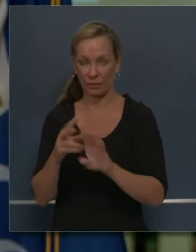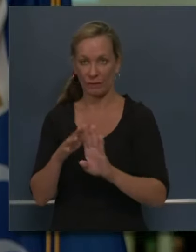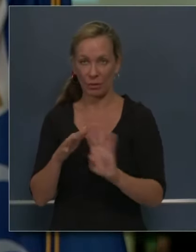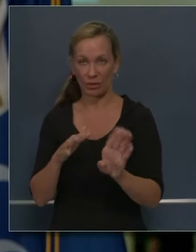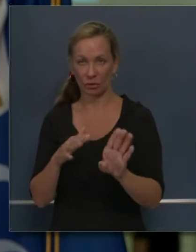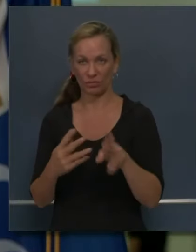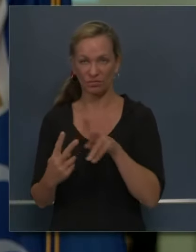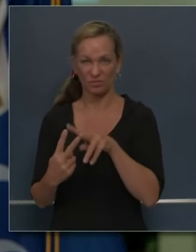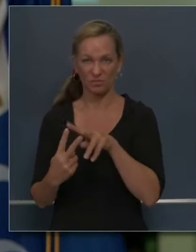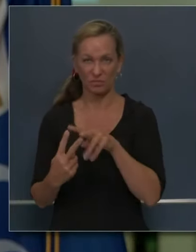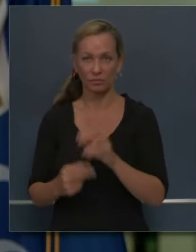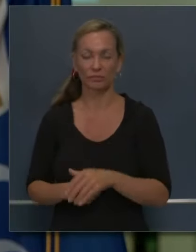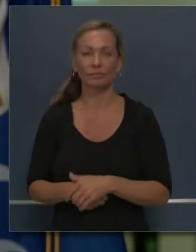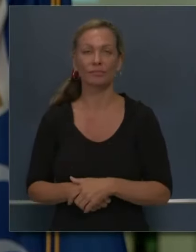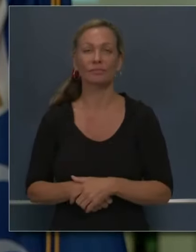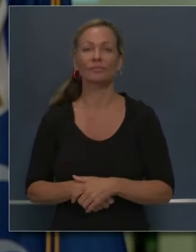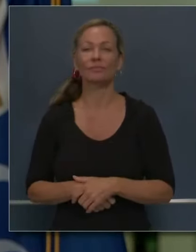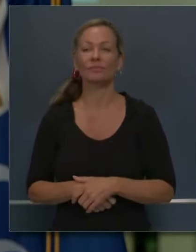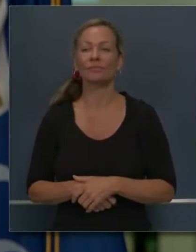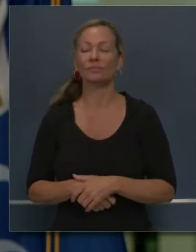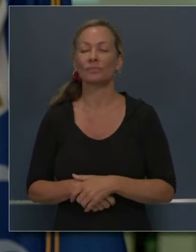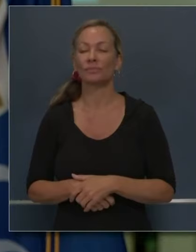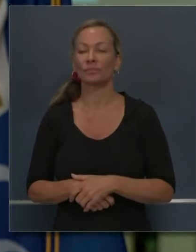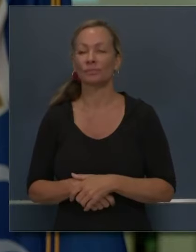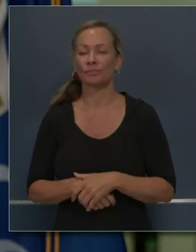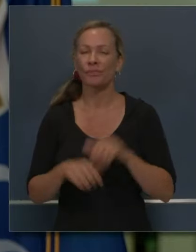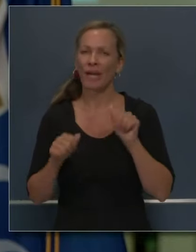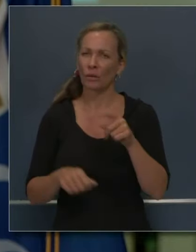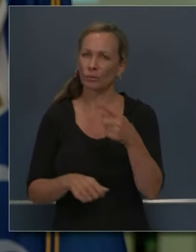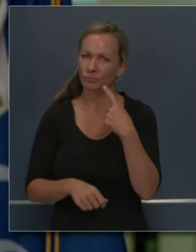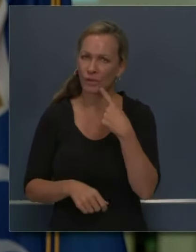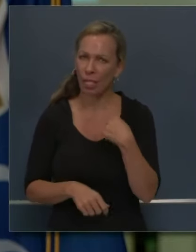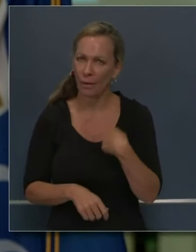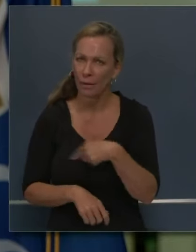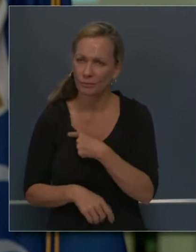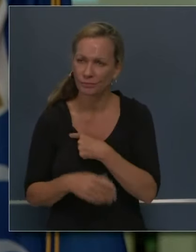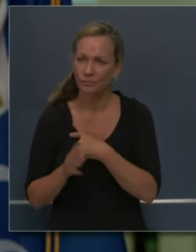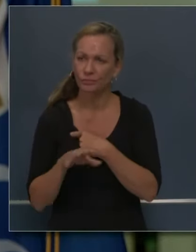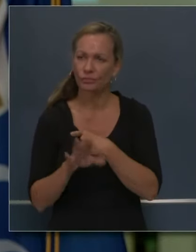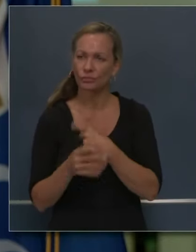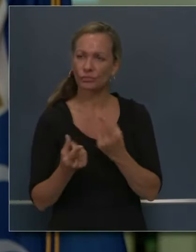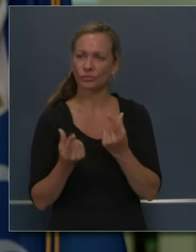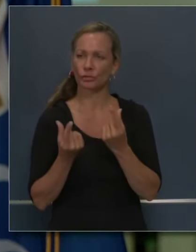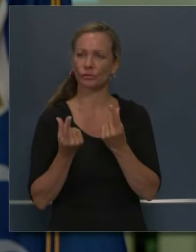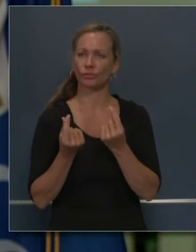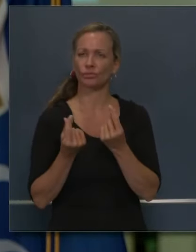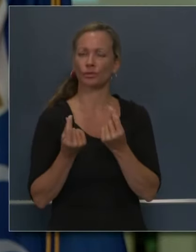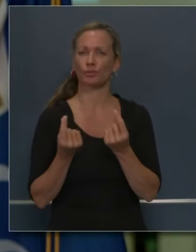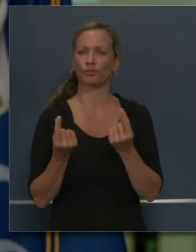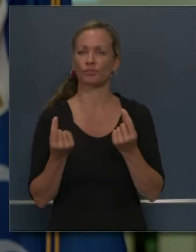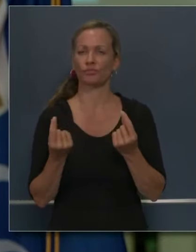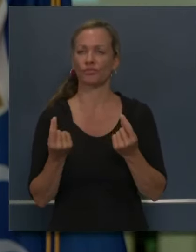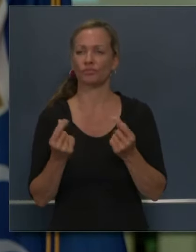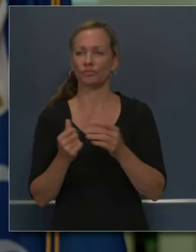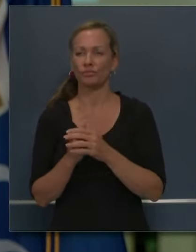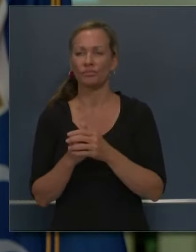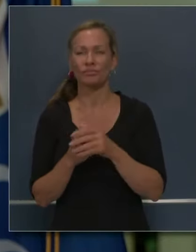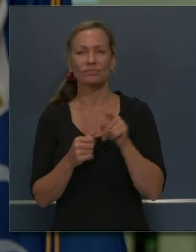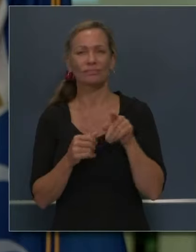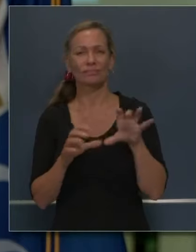of walk us through the steps that are being taken to check to see if people that are checking into these evacuation